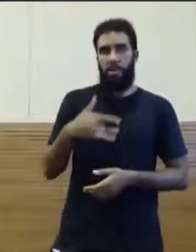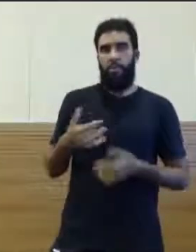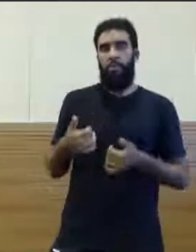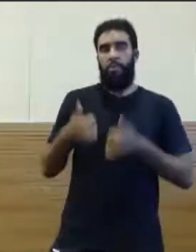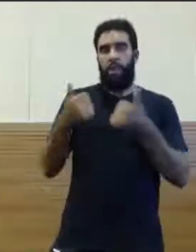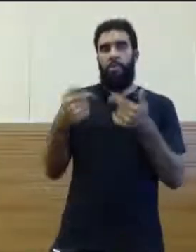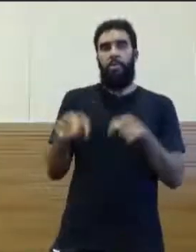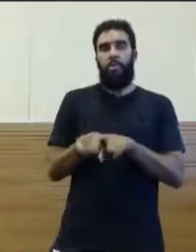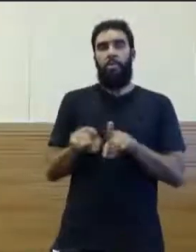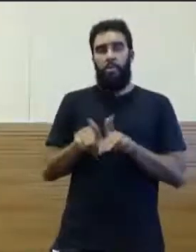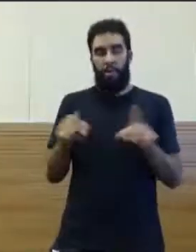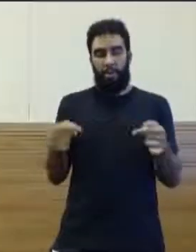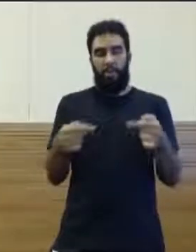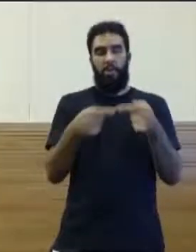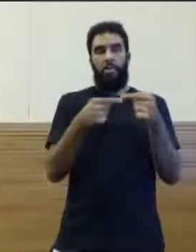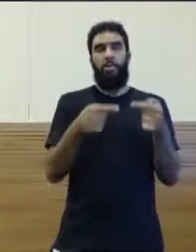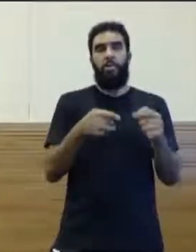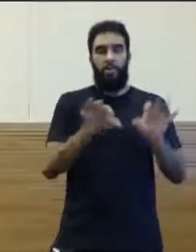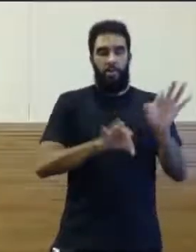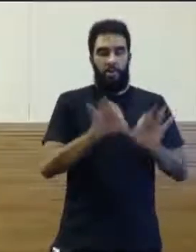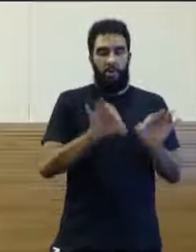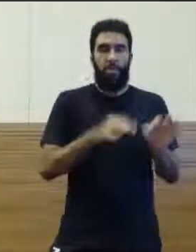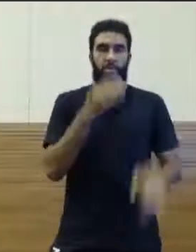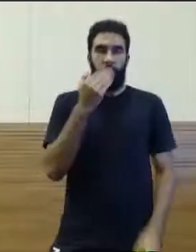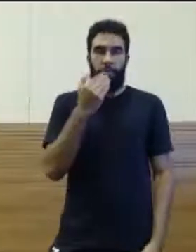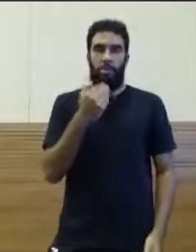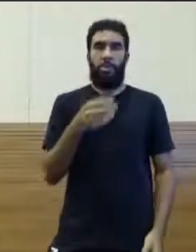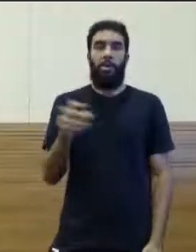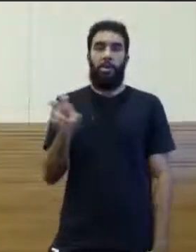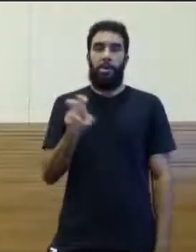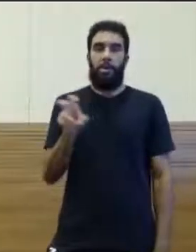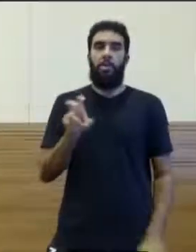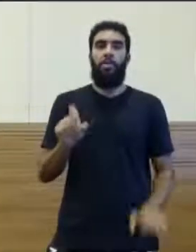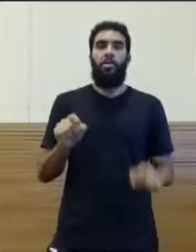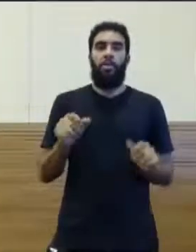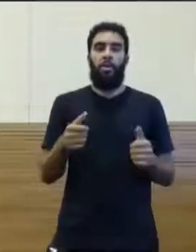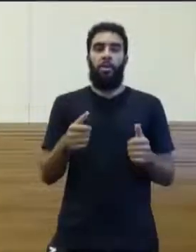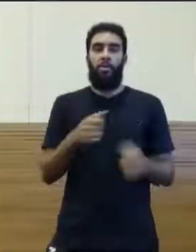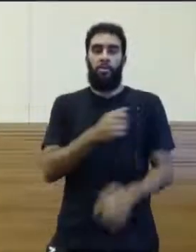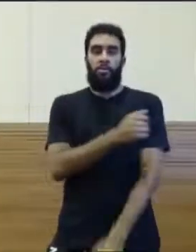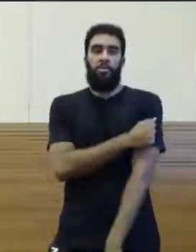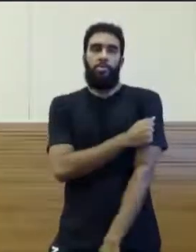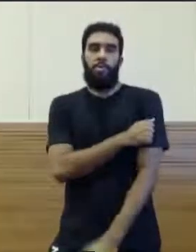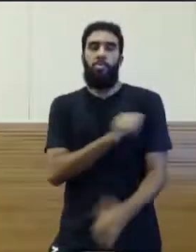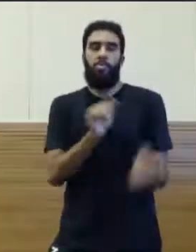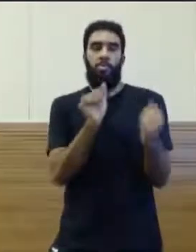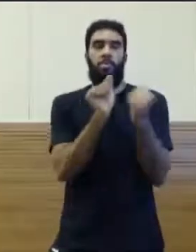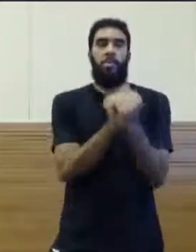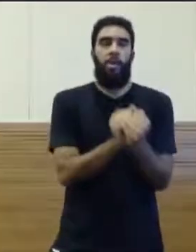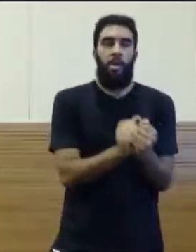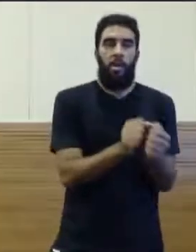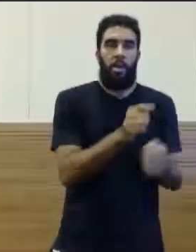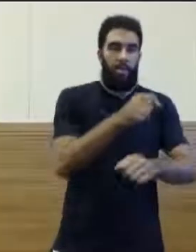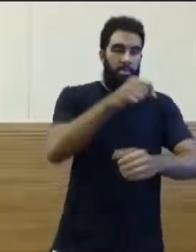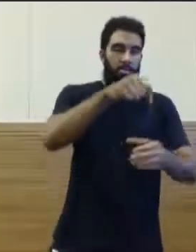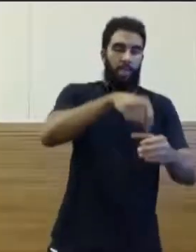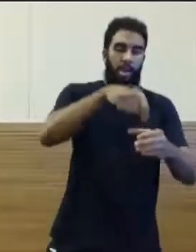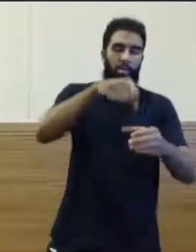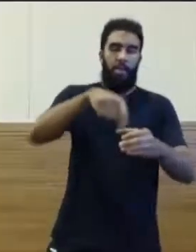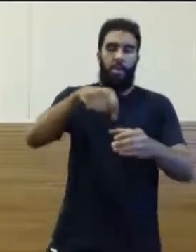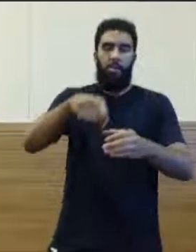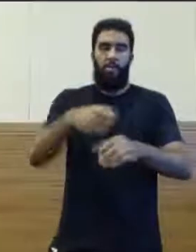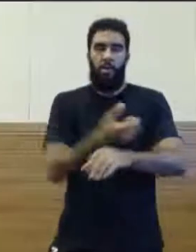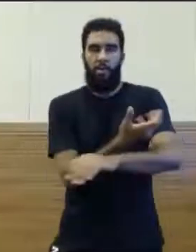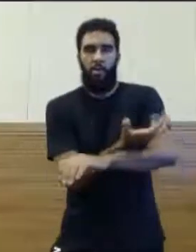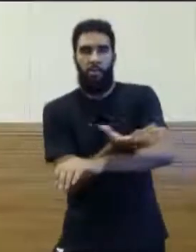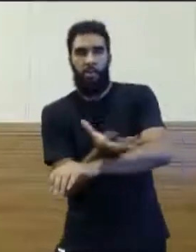of offering healthy food, to connect students to the preparation of food, and to